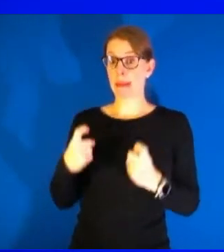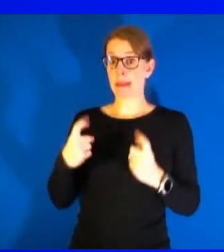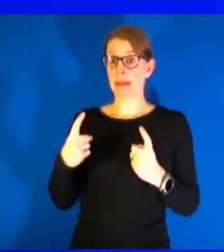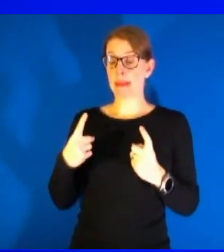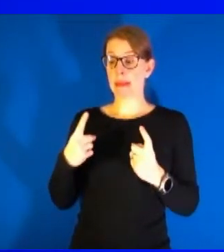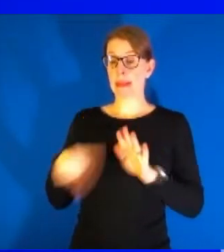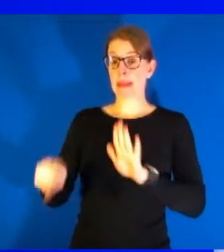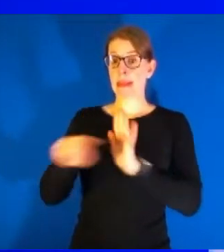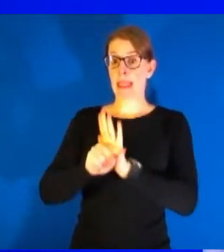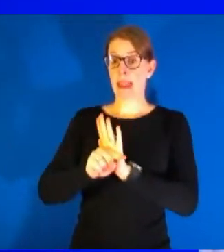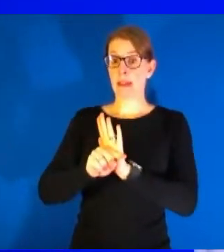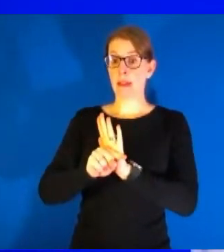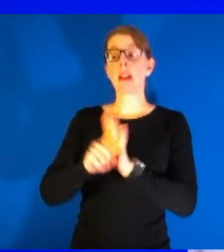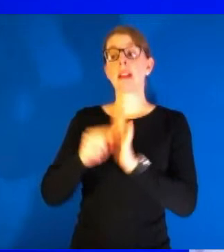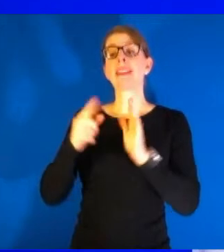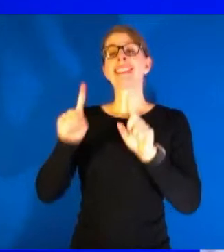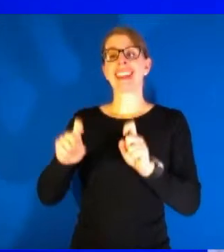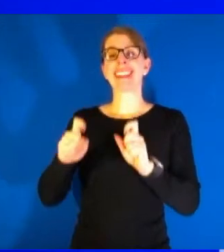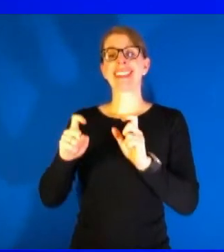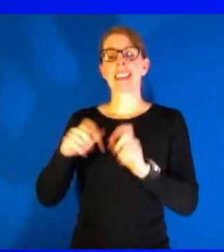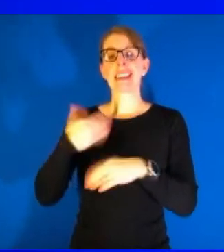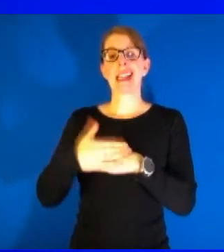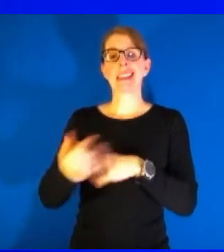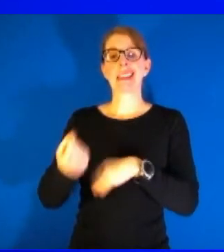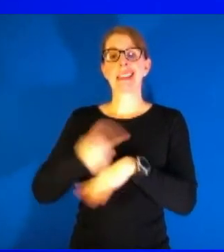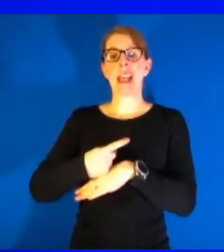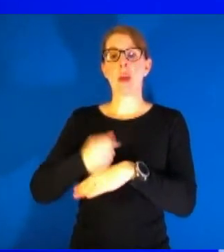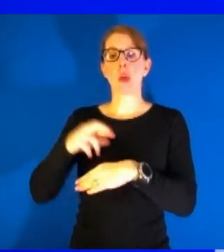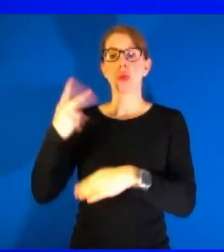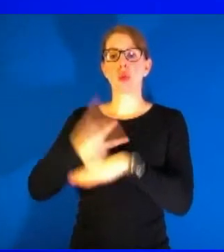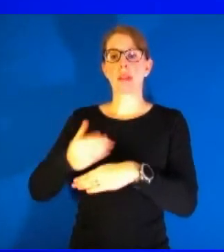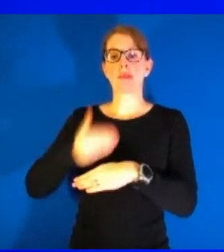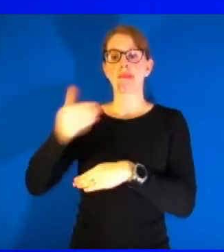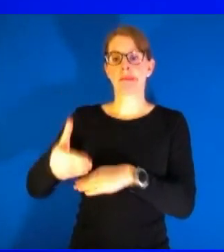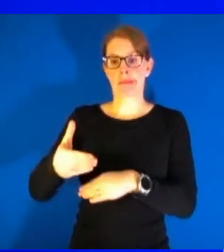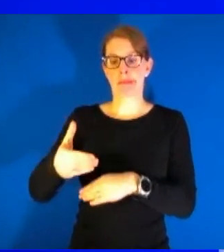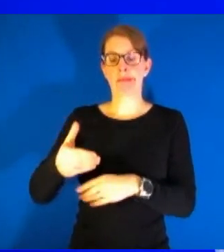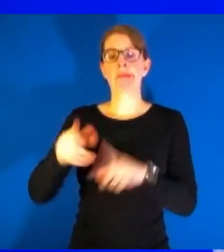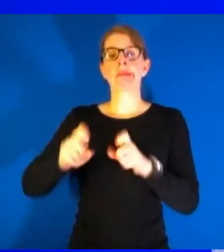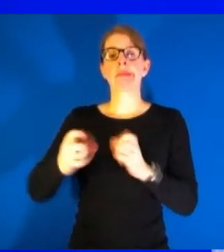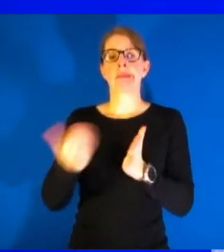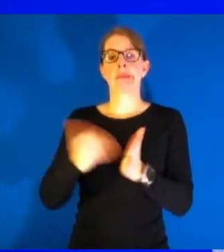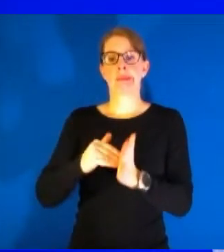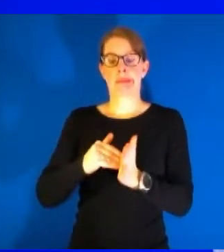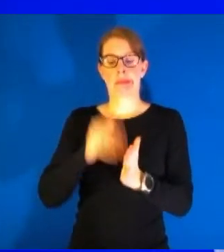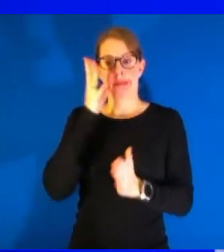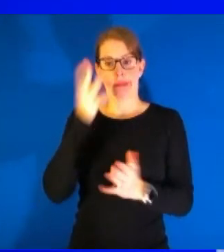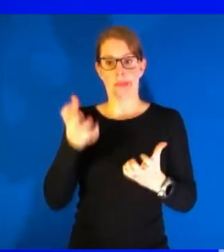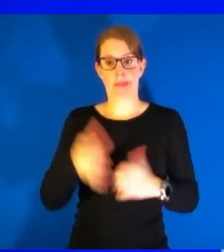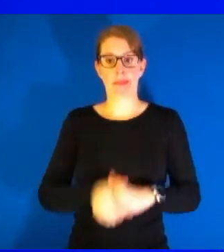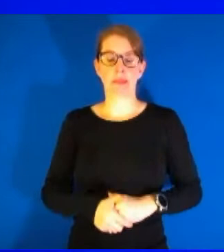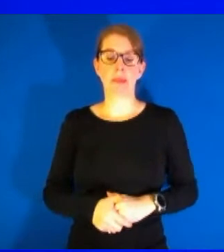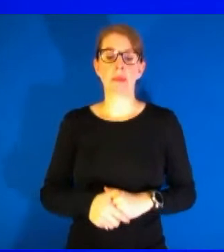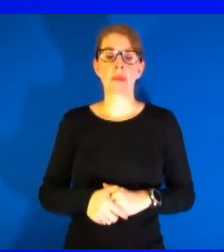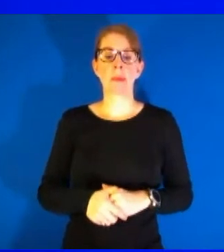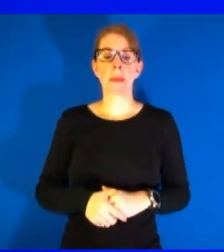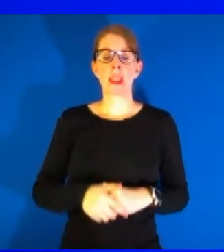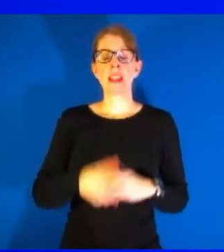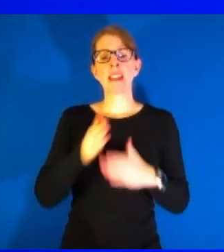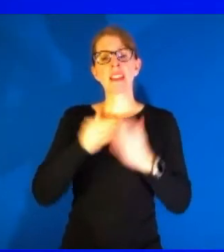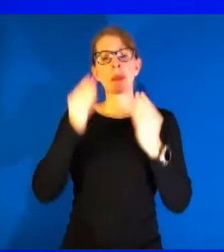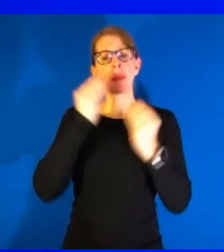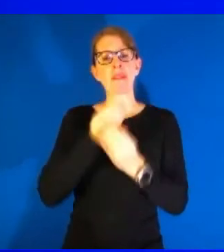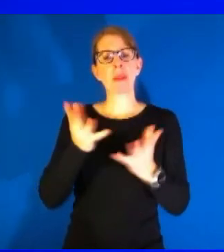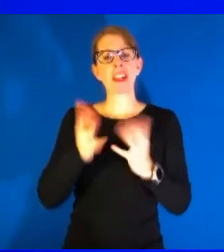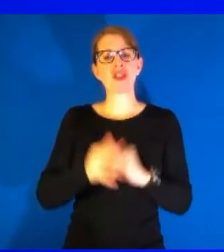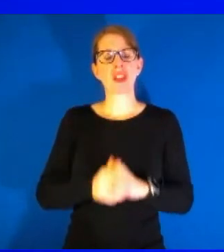negative, you may want to test yourself the next day or the day after that as well. I think there is some information going out there